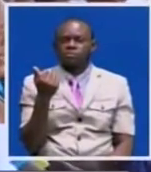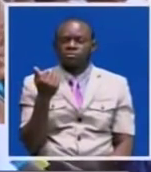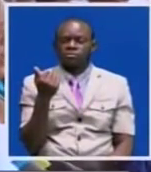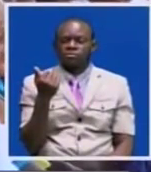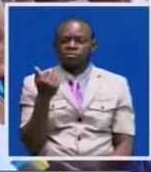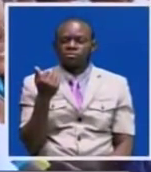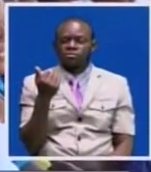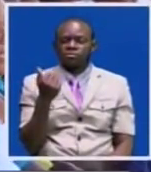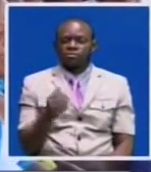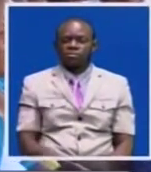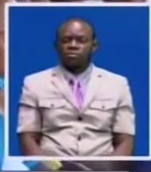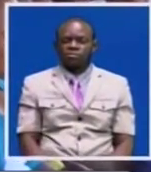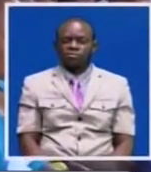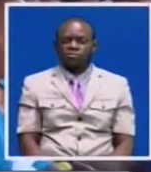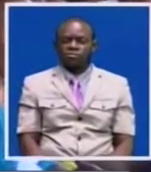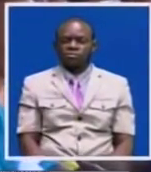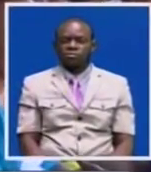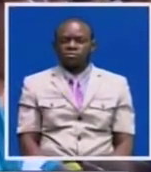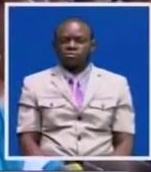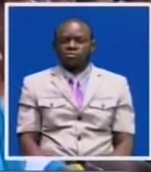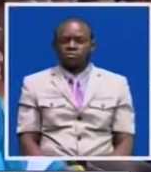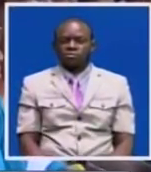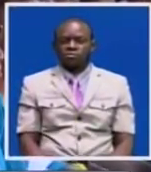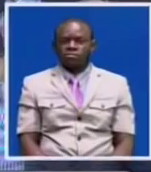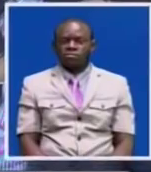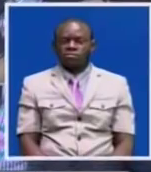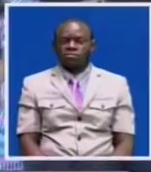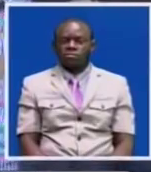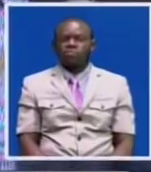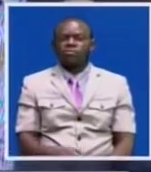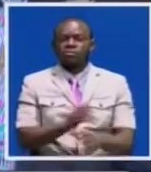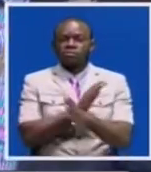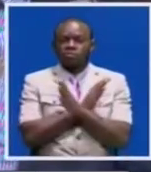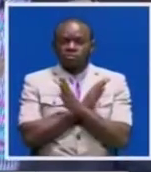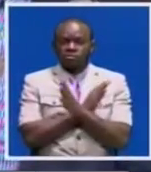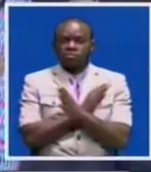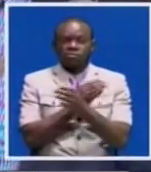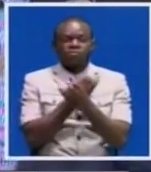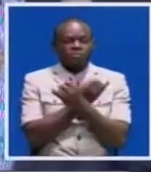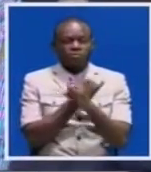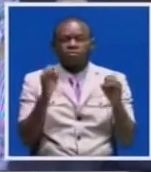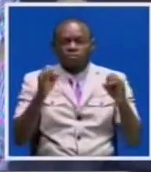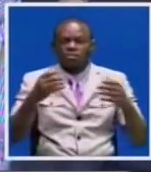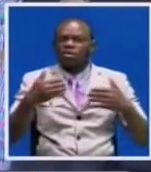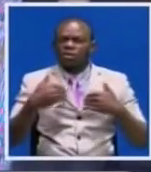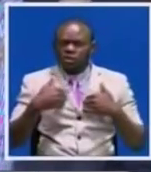is worrying to learn that an independent country such as ours, a life can be